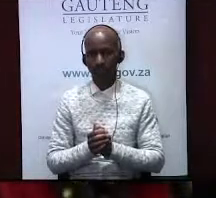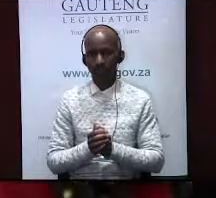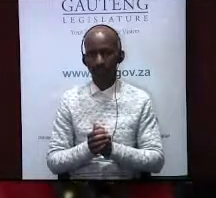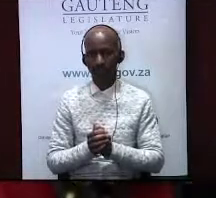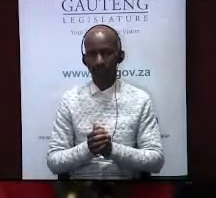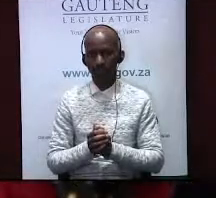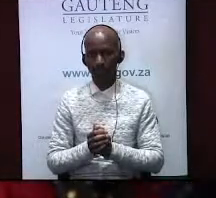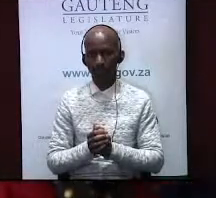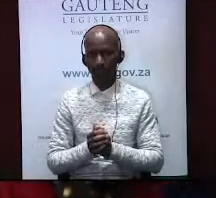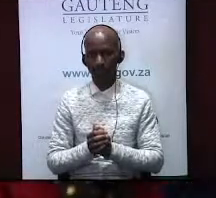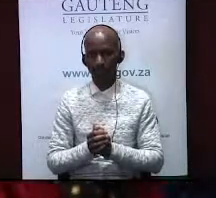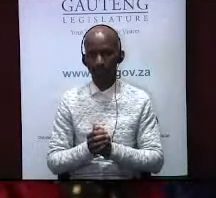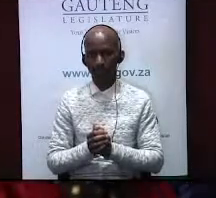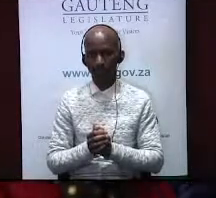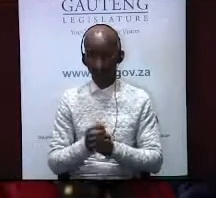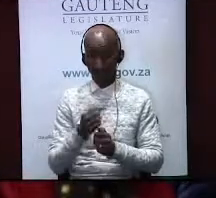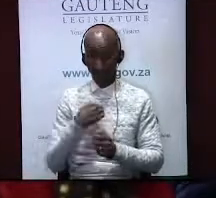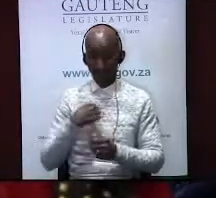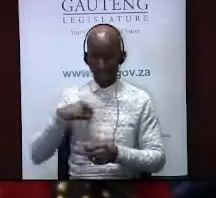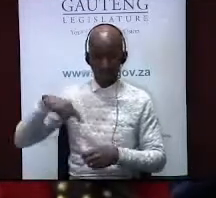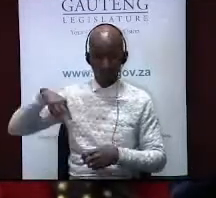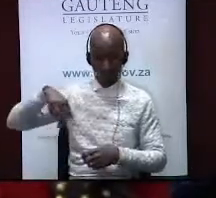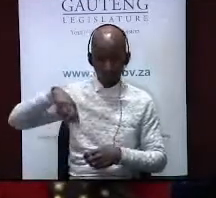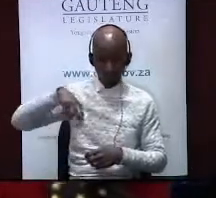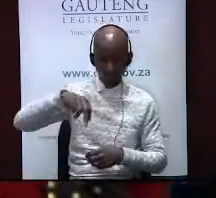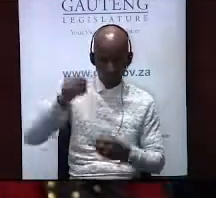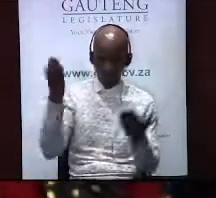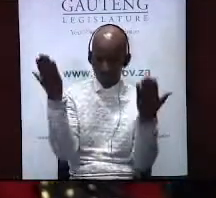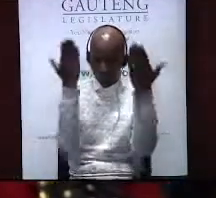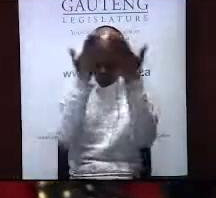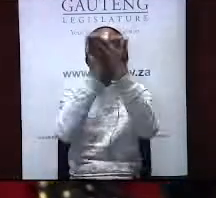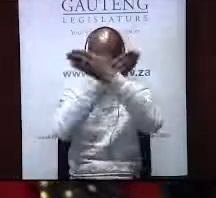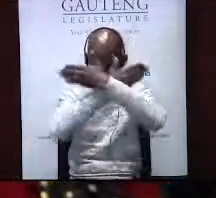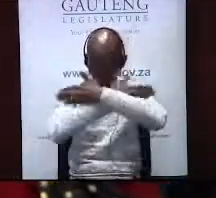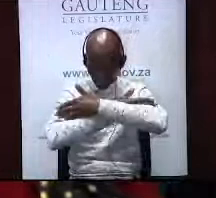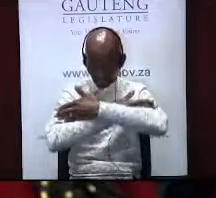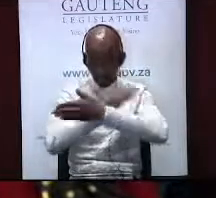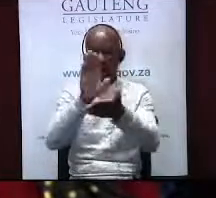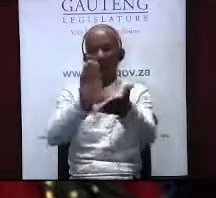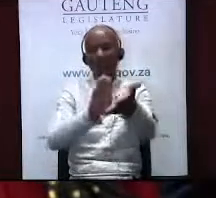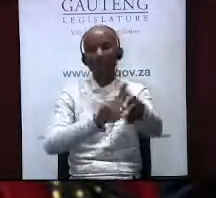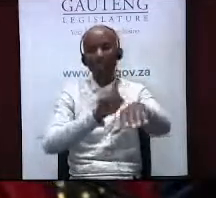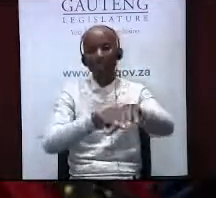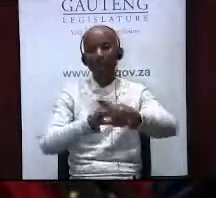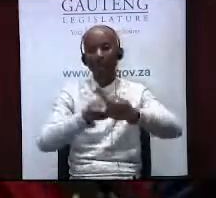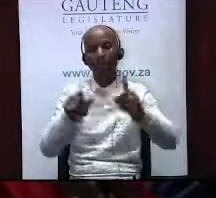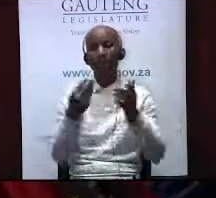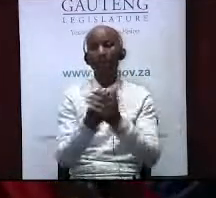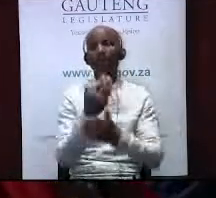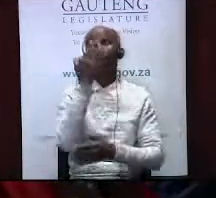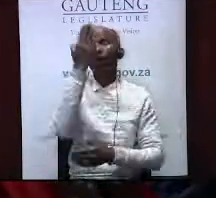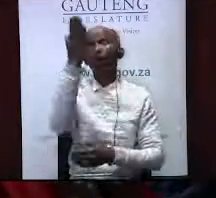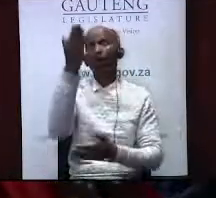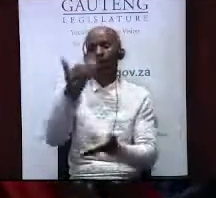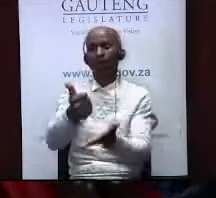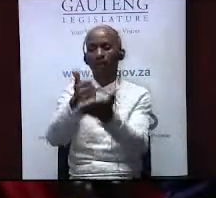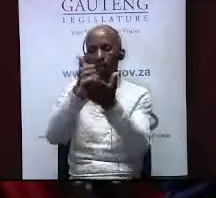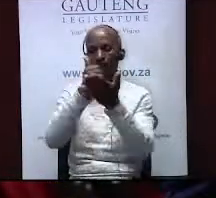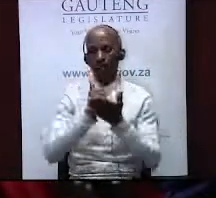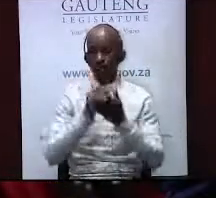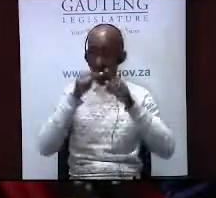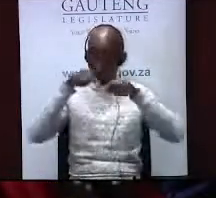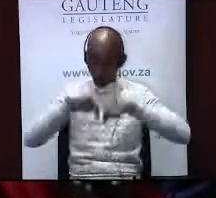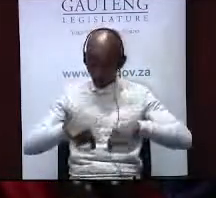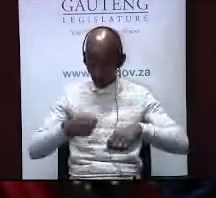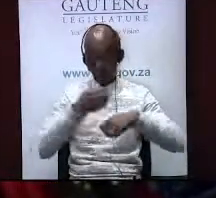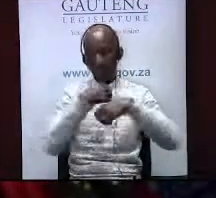You know, I walk in the darkness for a long time, but by God's grace, today I can